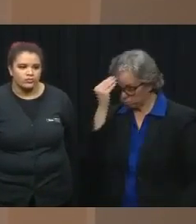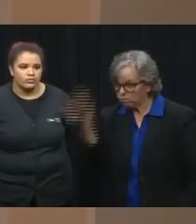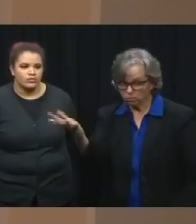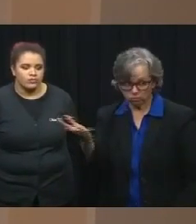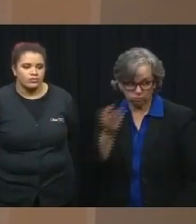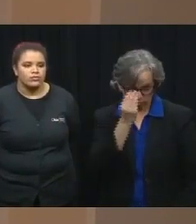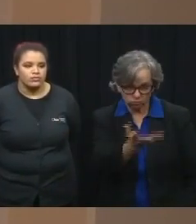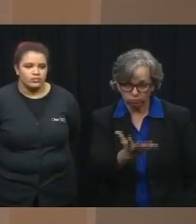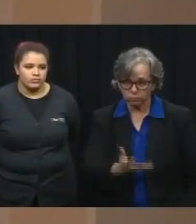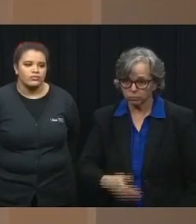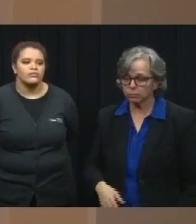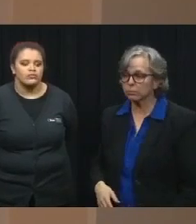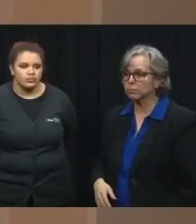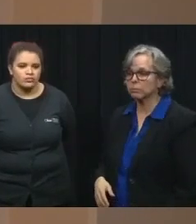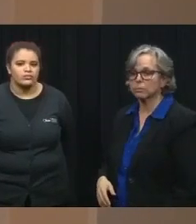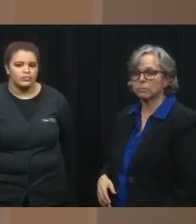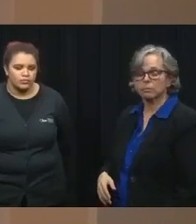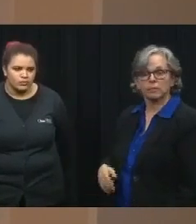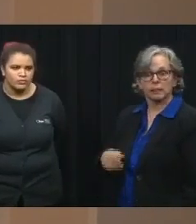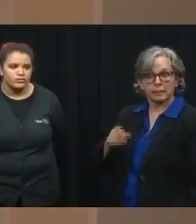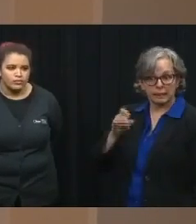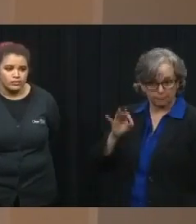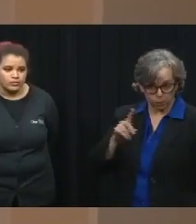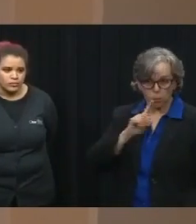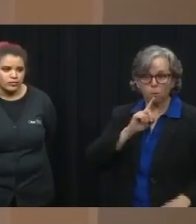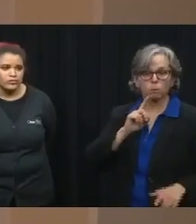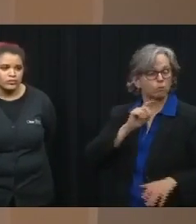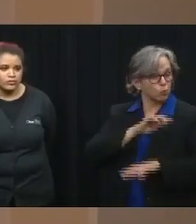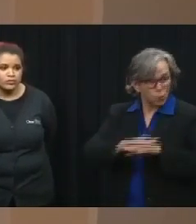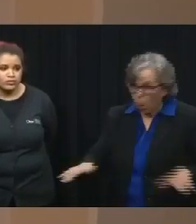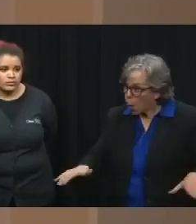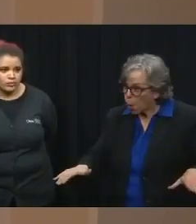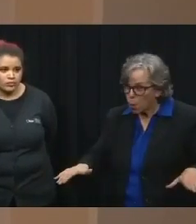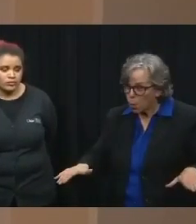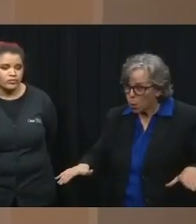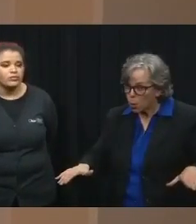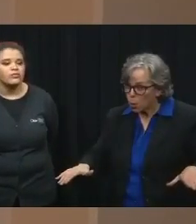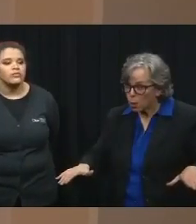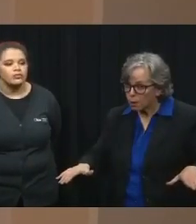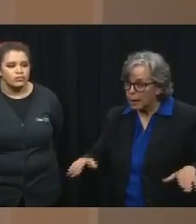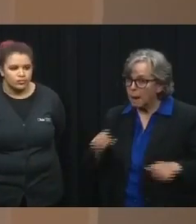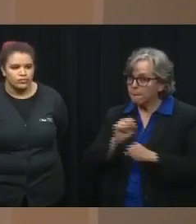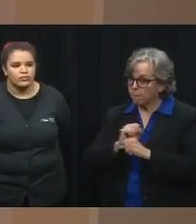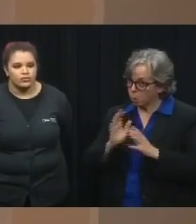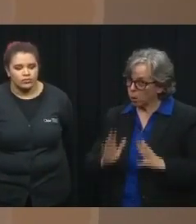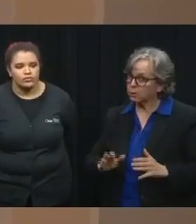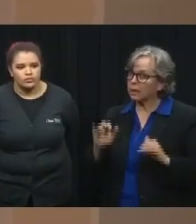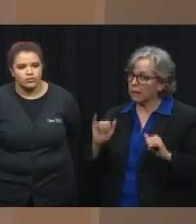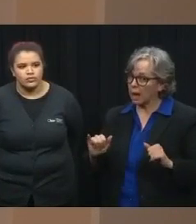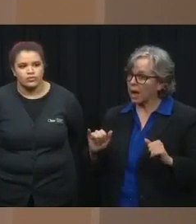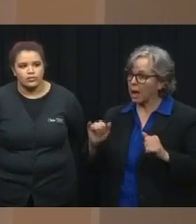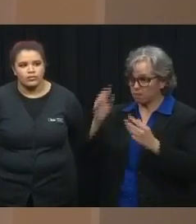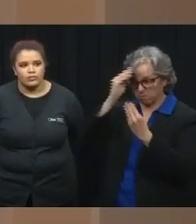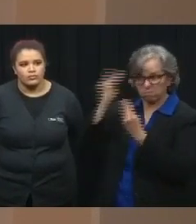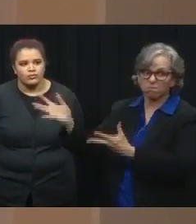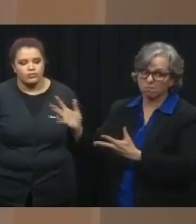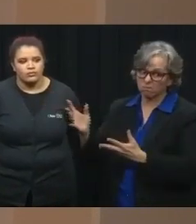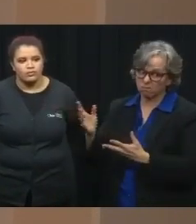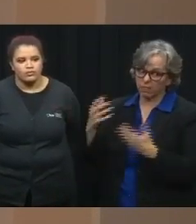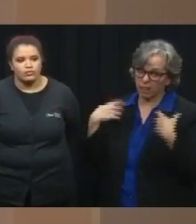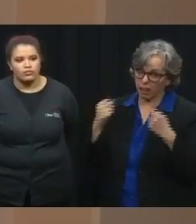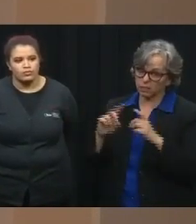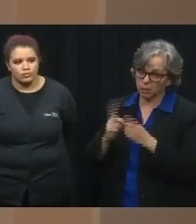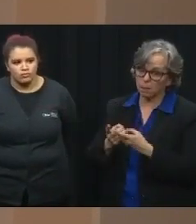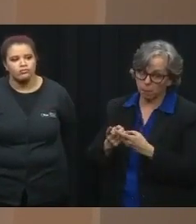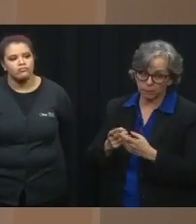that. But if you don't, the employee can report it to the local health department, and believe me, if that happens, the local health department is going to